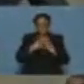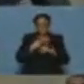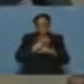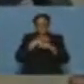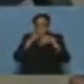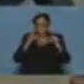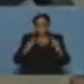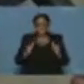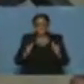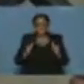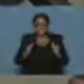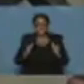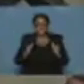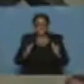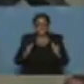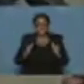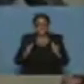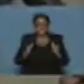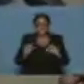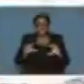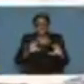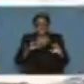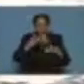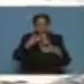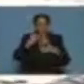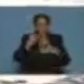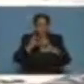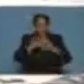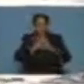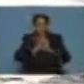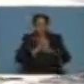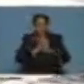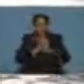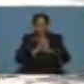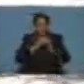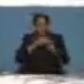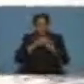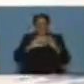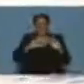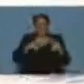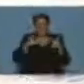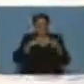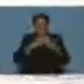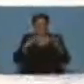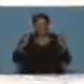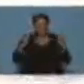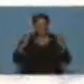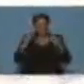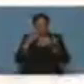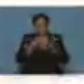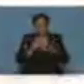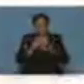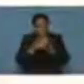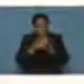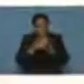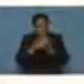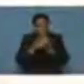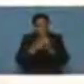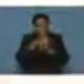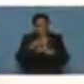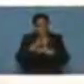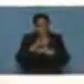address this situation in a comprehensive way. Now, in terms of how big a financial undertaking this is, Sarah